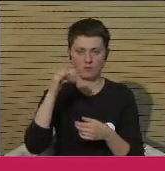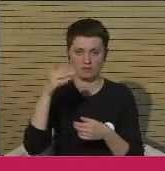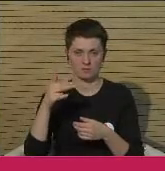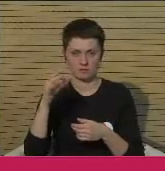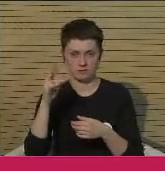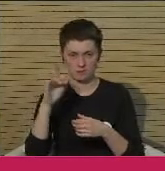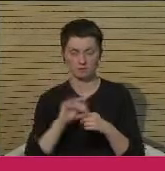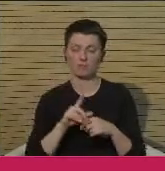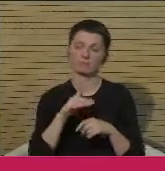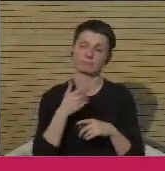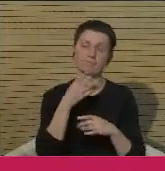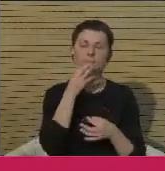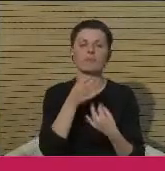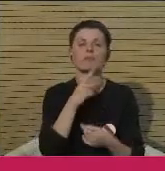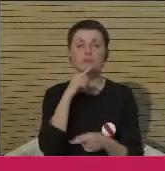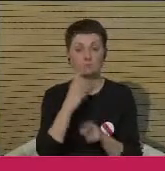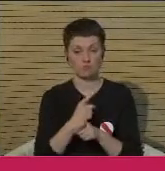public